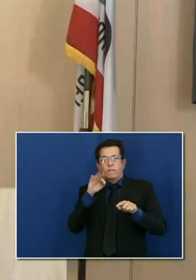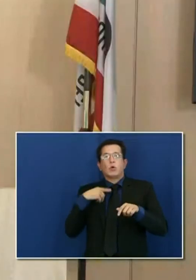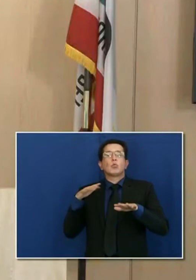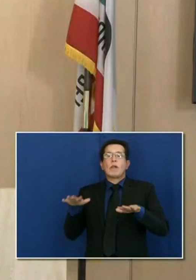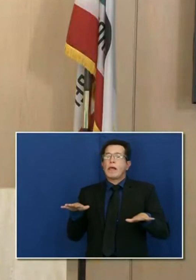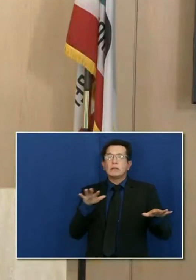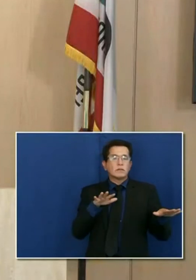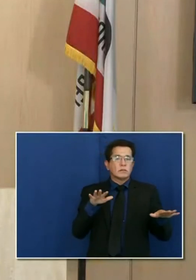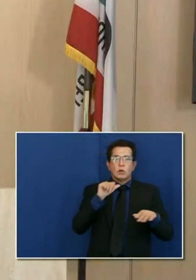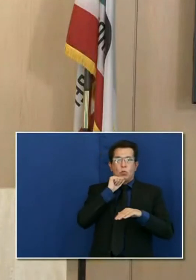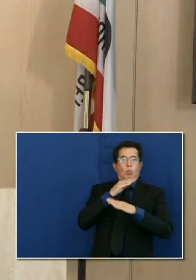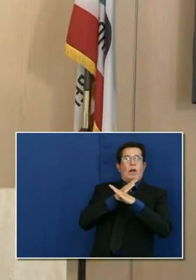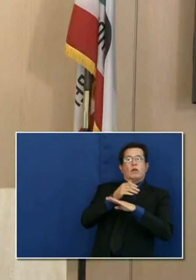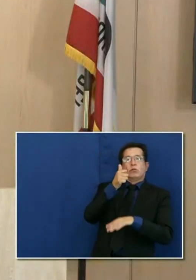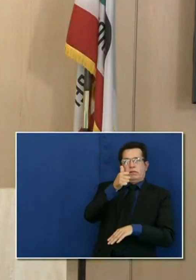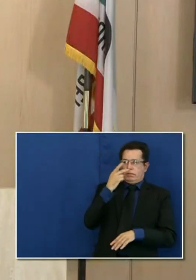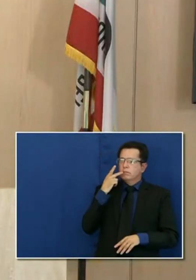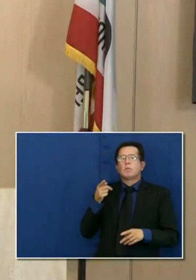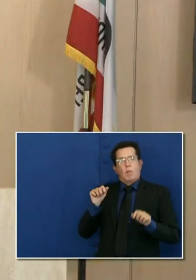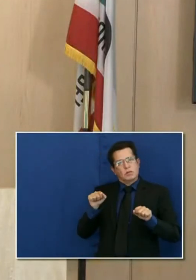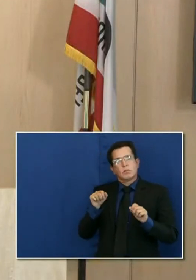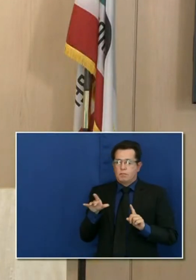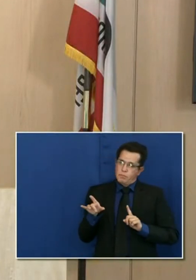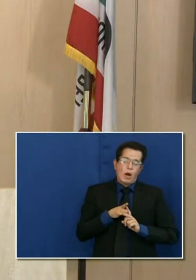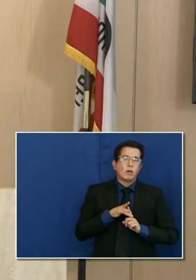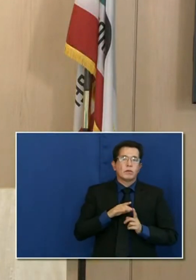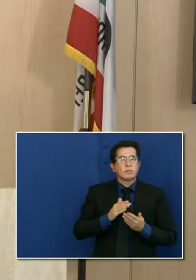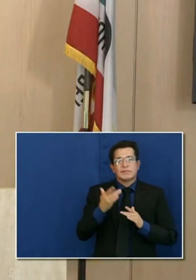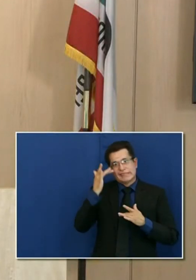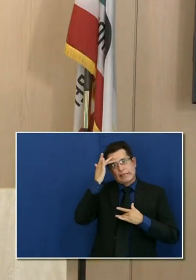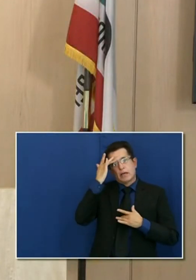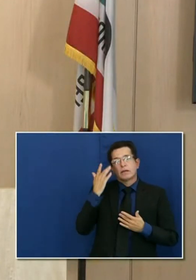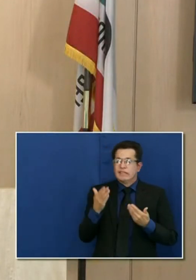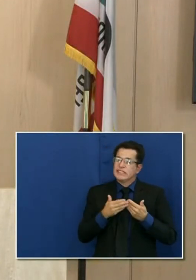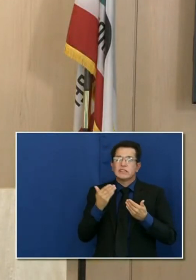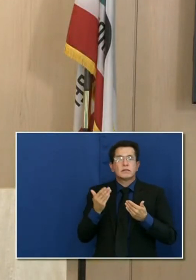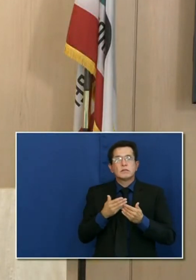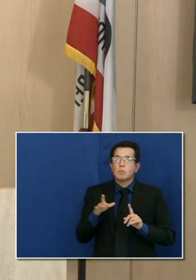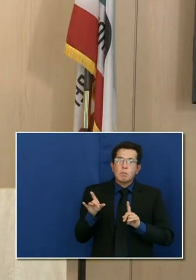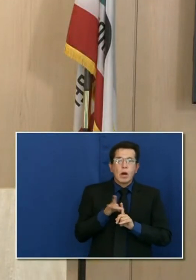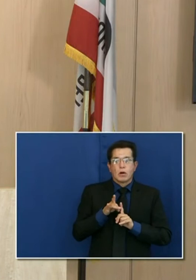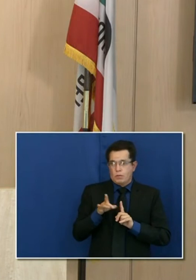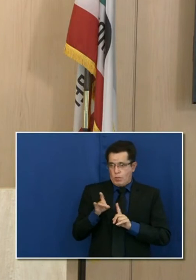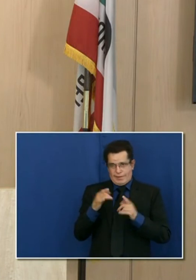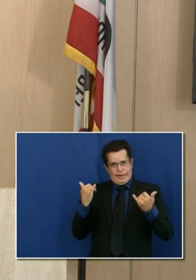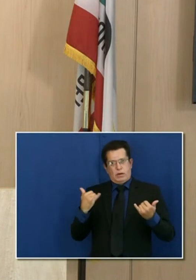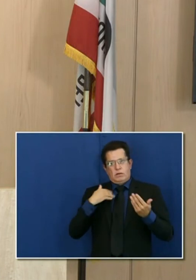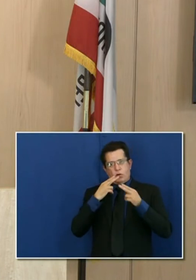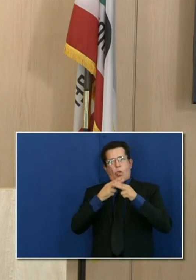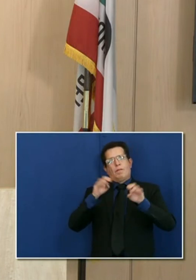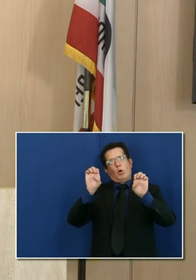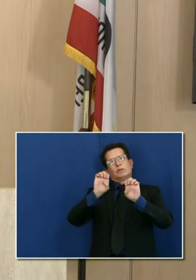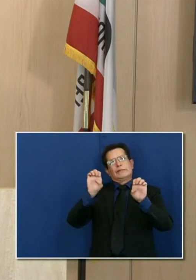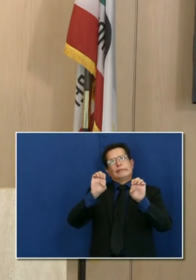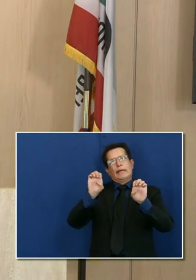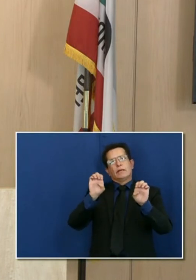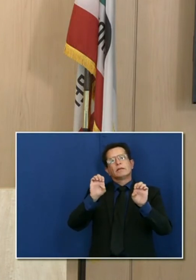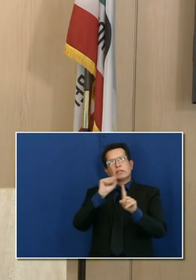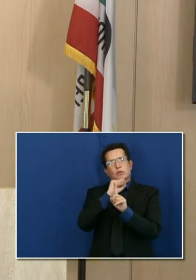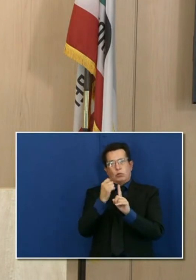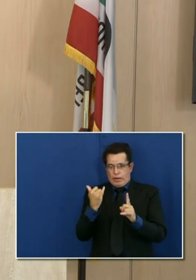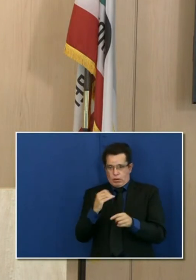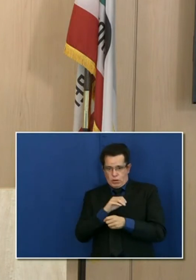personal standards and let our guard down. We are in an emergency situation.